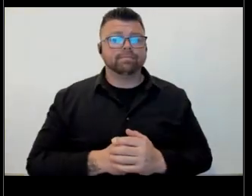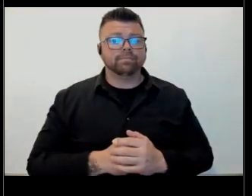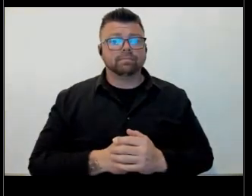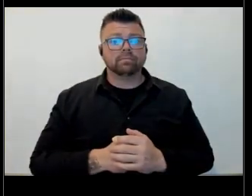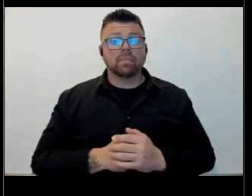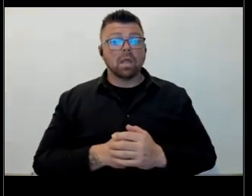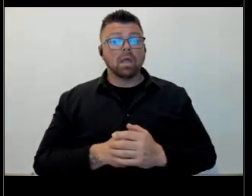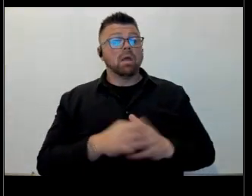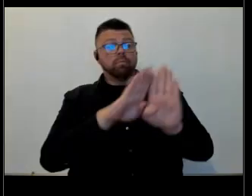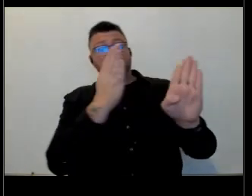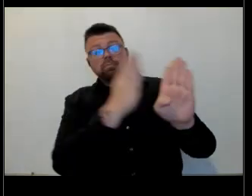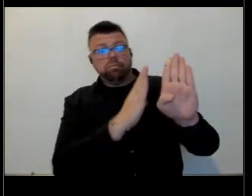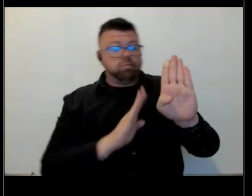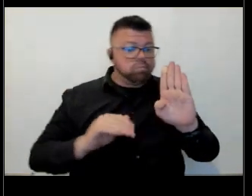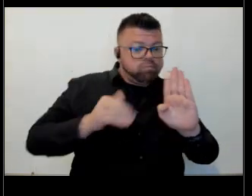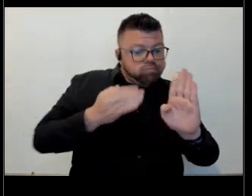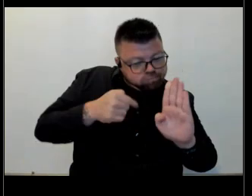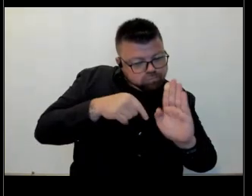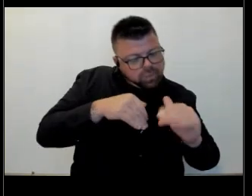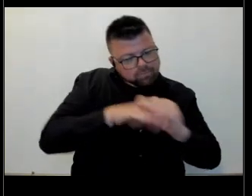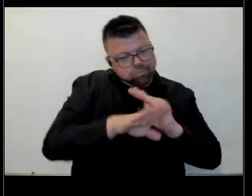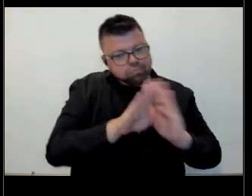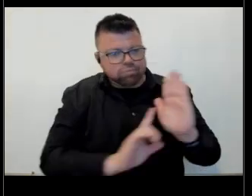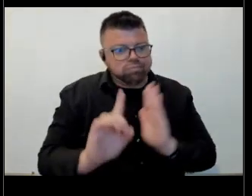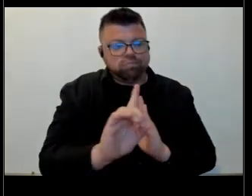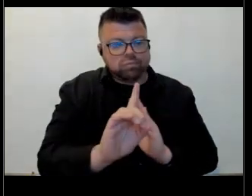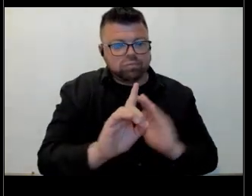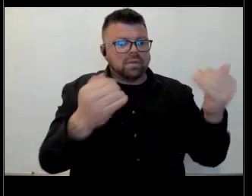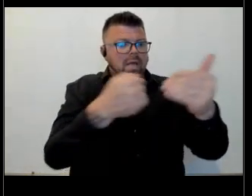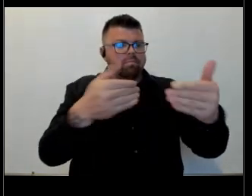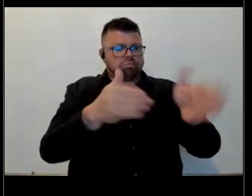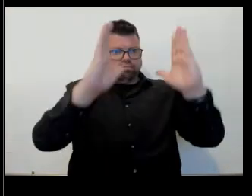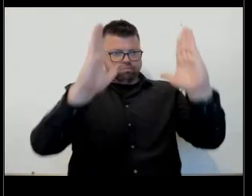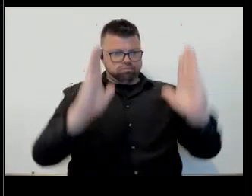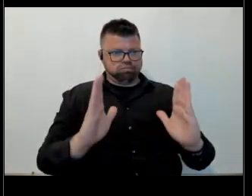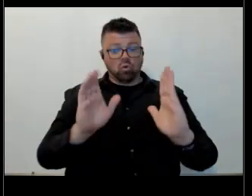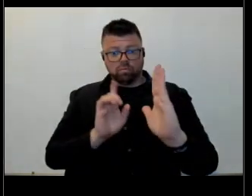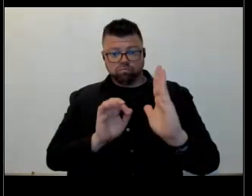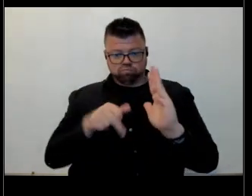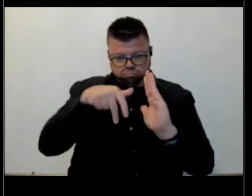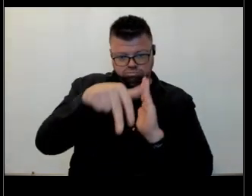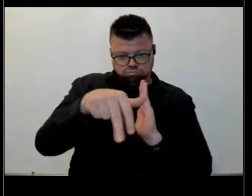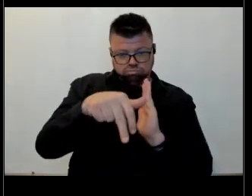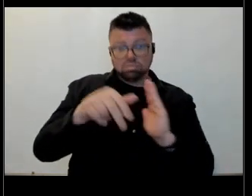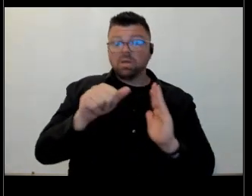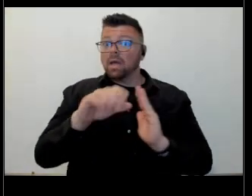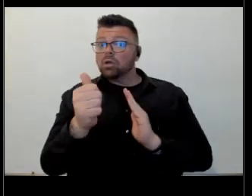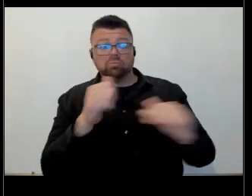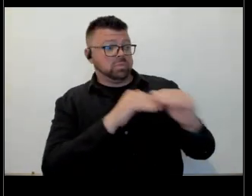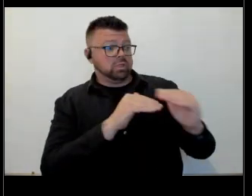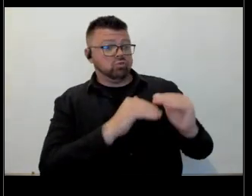breezeways, and the entry doors on the upper levels are not covered.